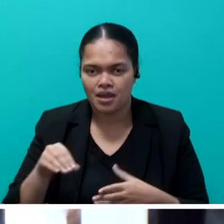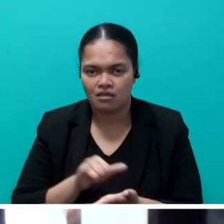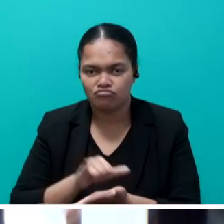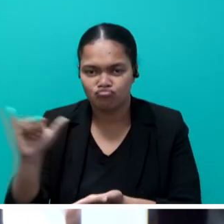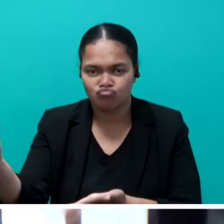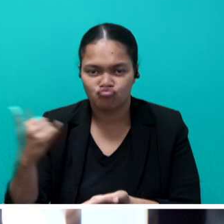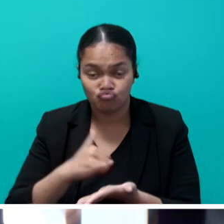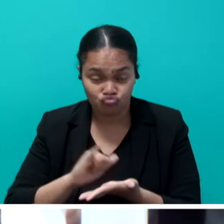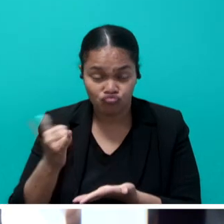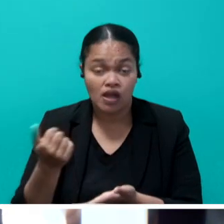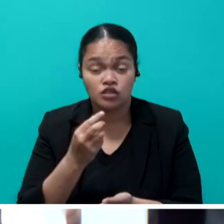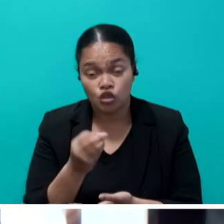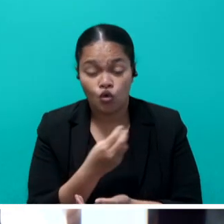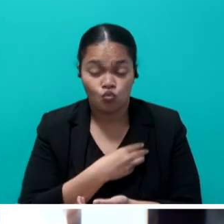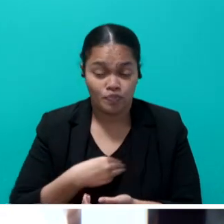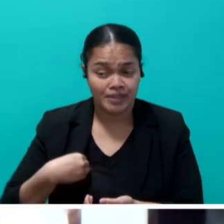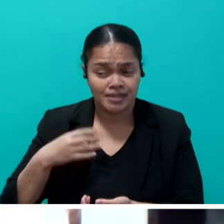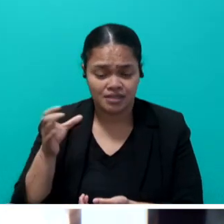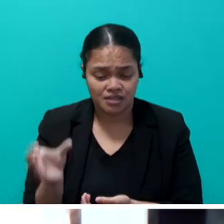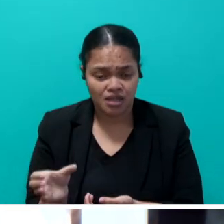ministers also